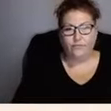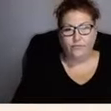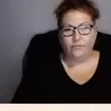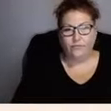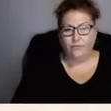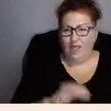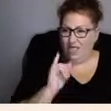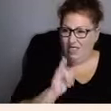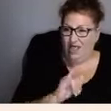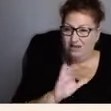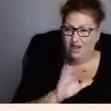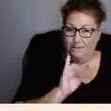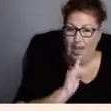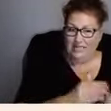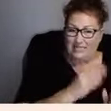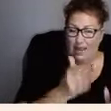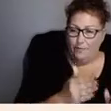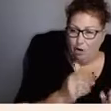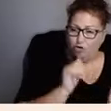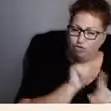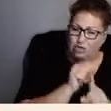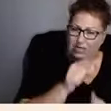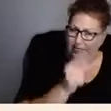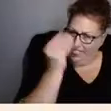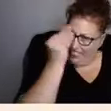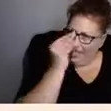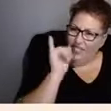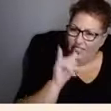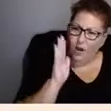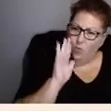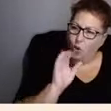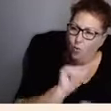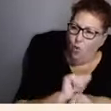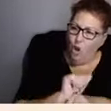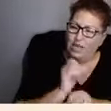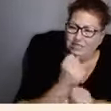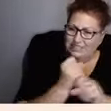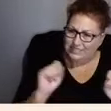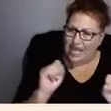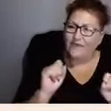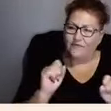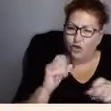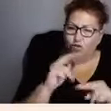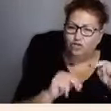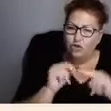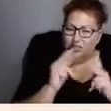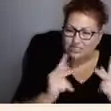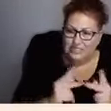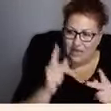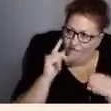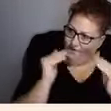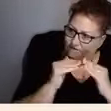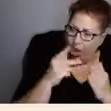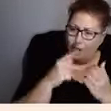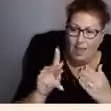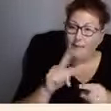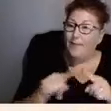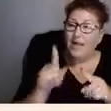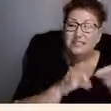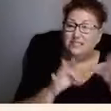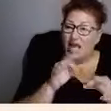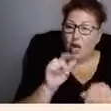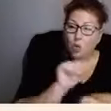into thinking he was going to work at a safe construction site for fair pay. Instead, was forced to work long hours in